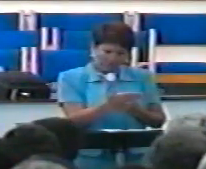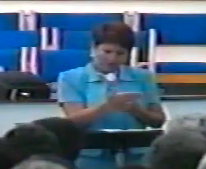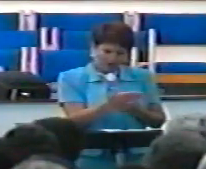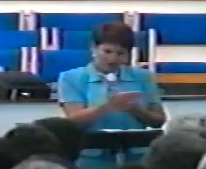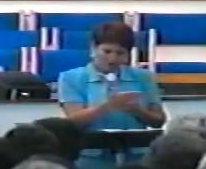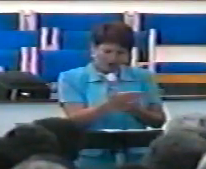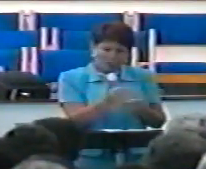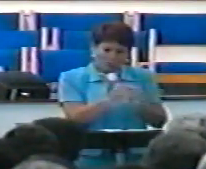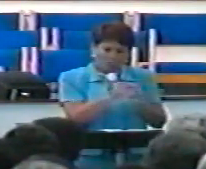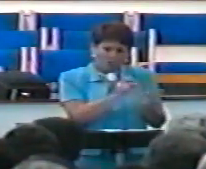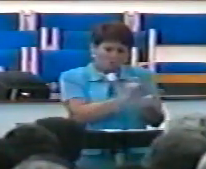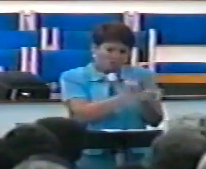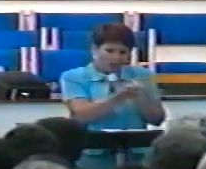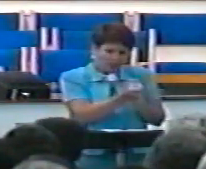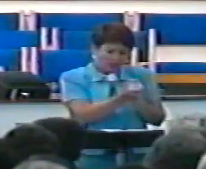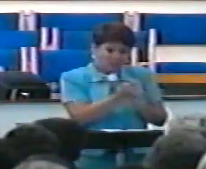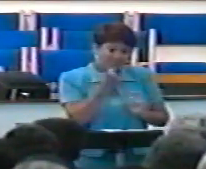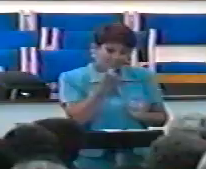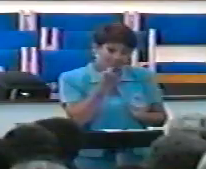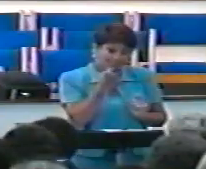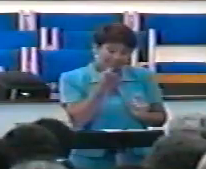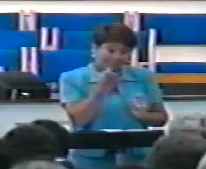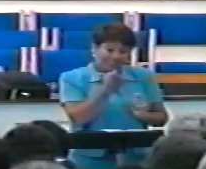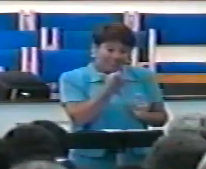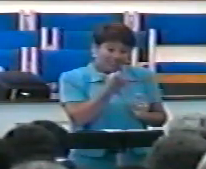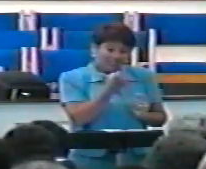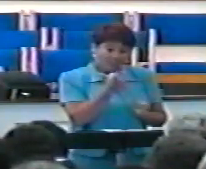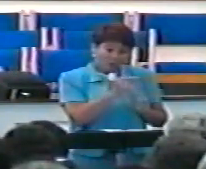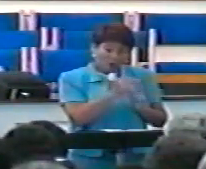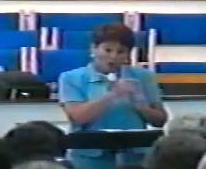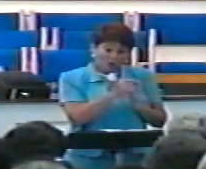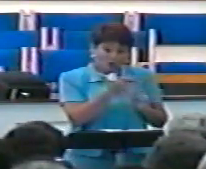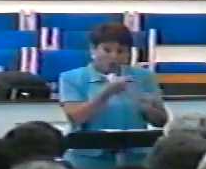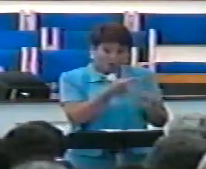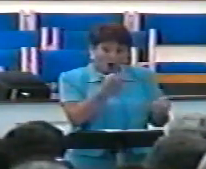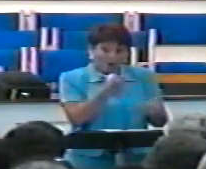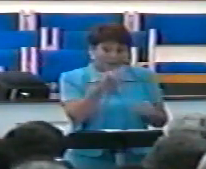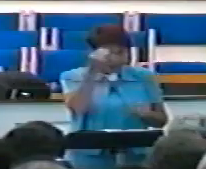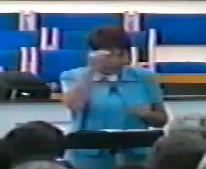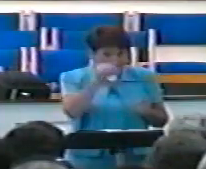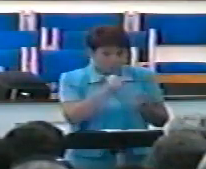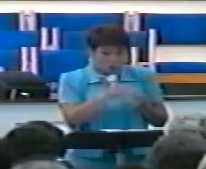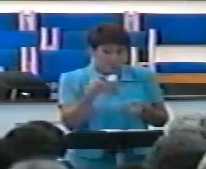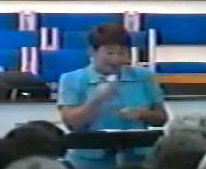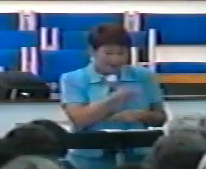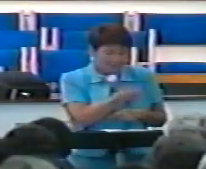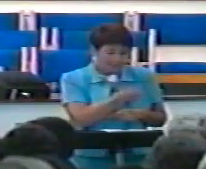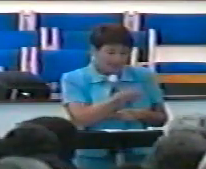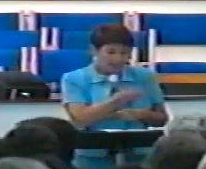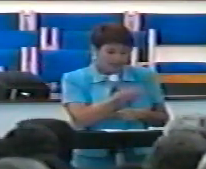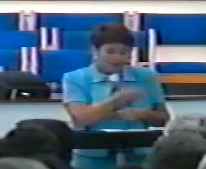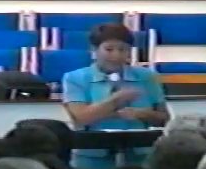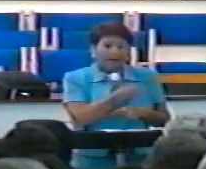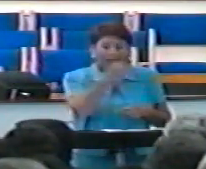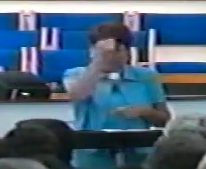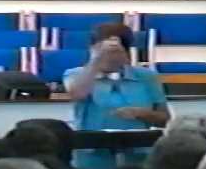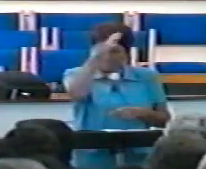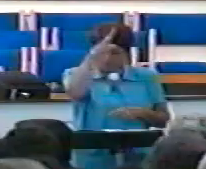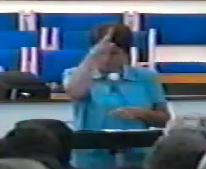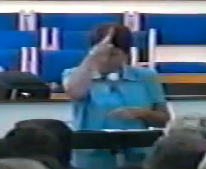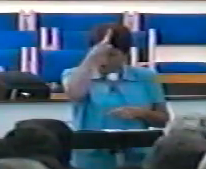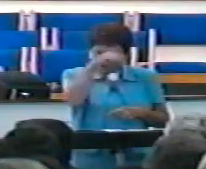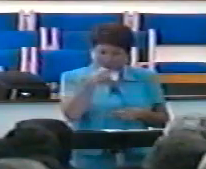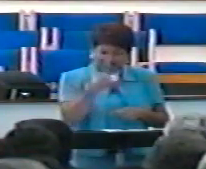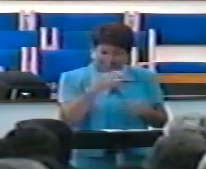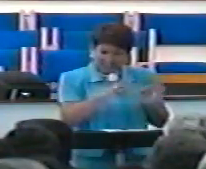him to us. If thou canst do anything, have compassion